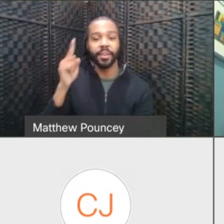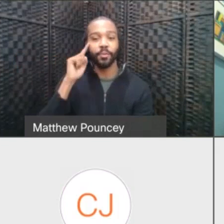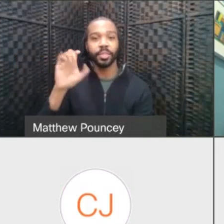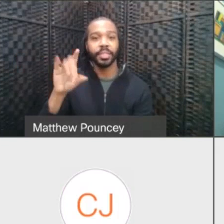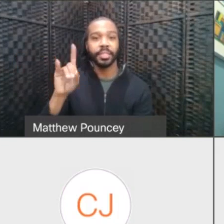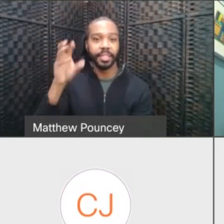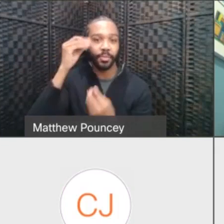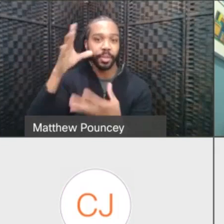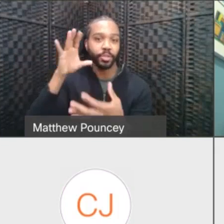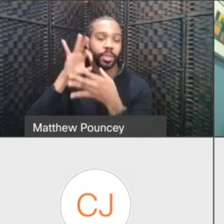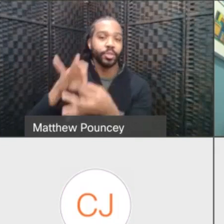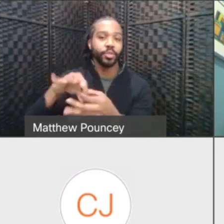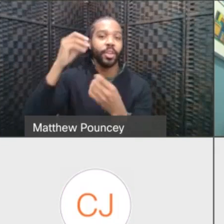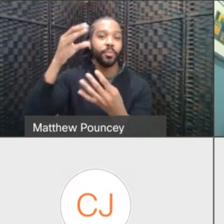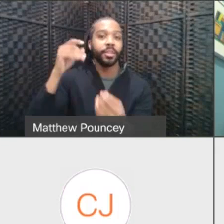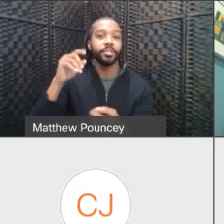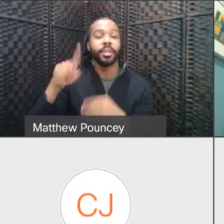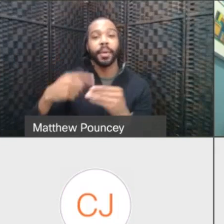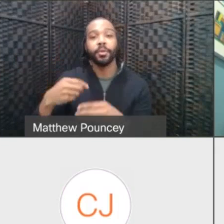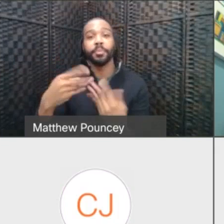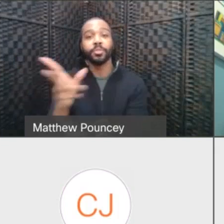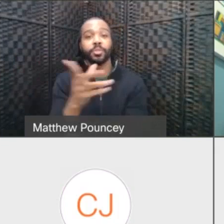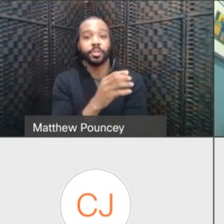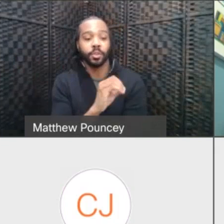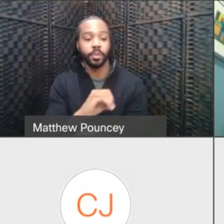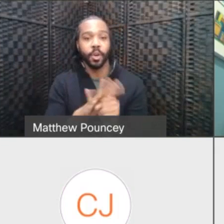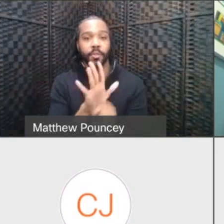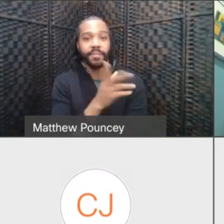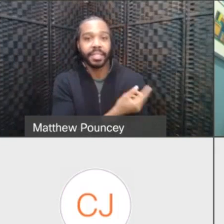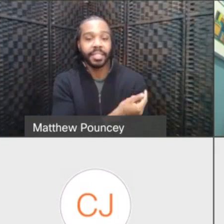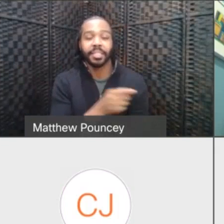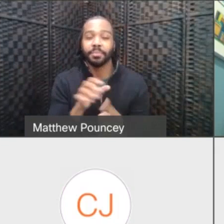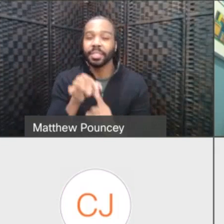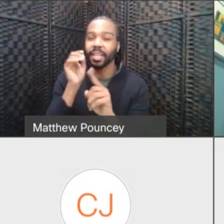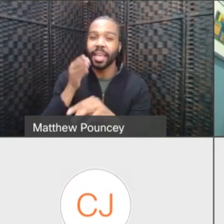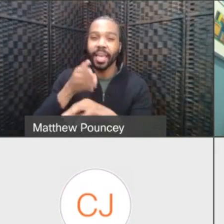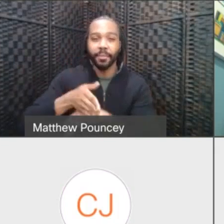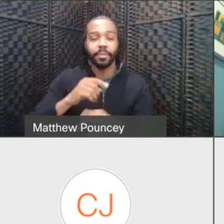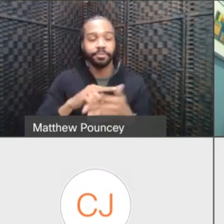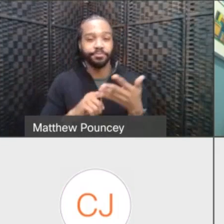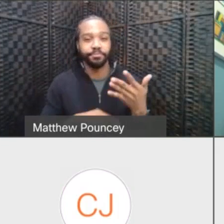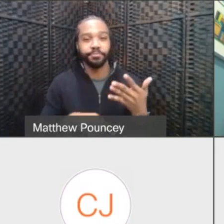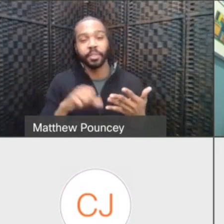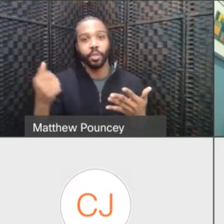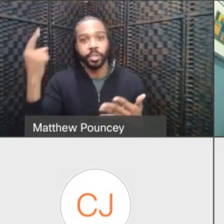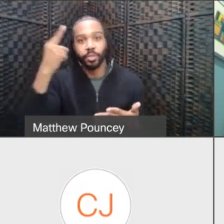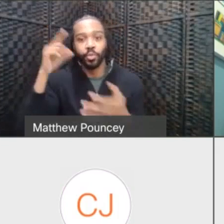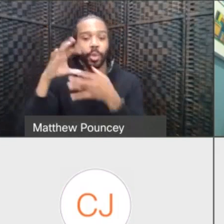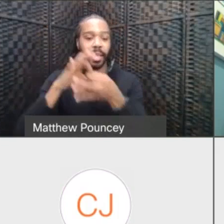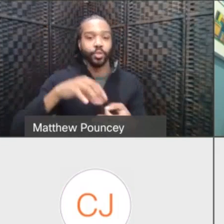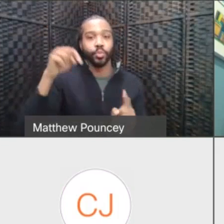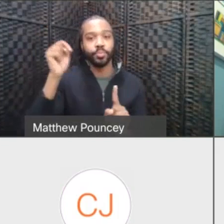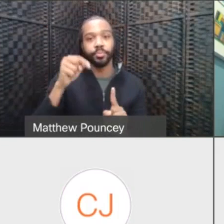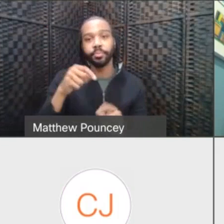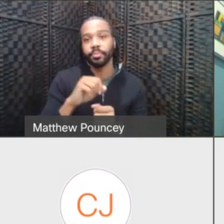the data on administering COVID vaccines after infection, as well as other special considerations related to the COVID